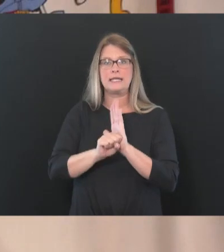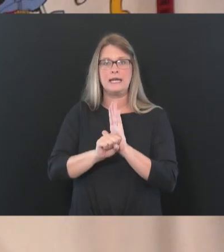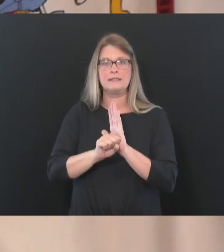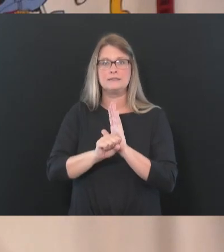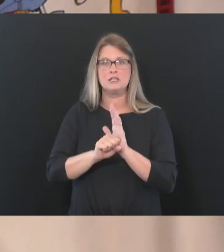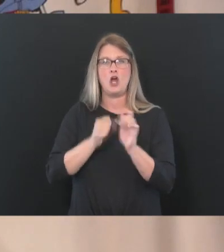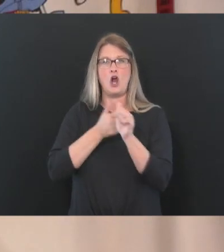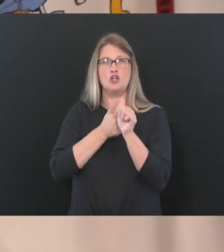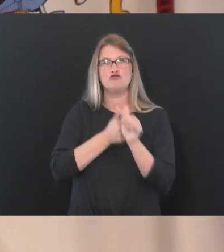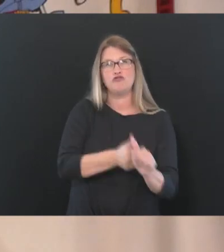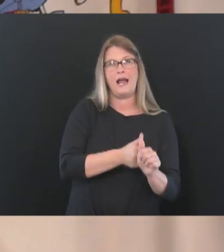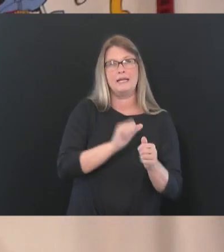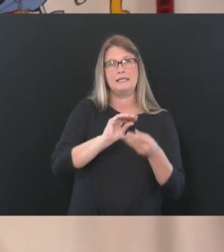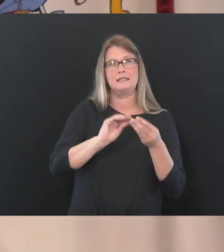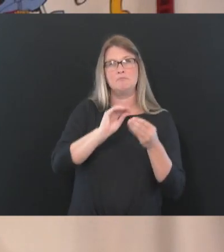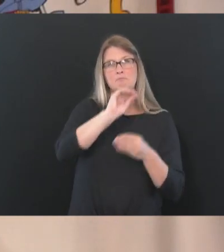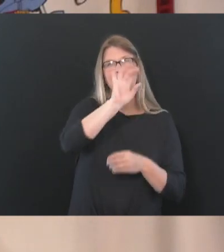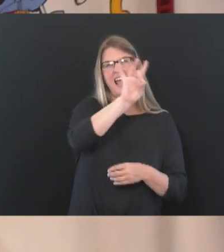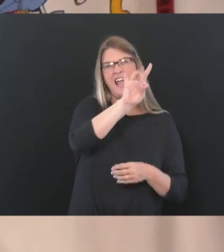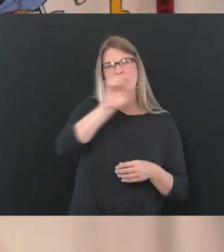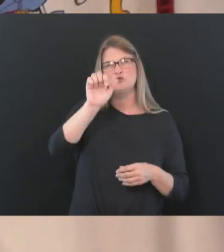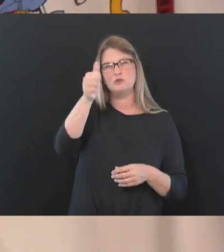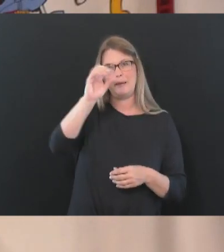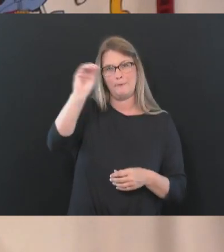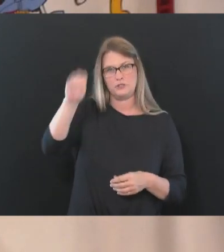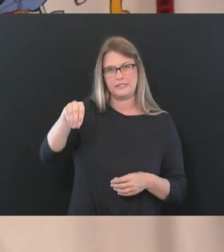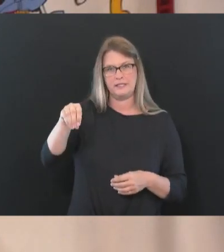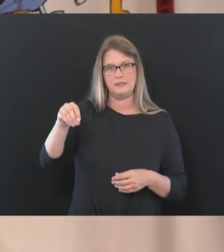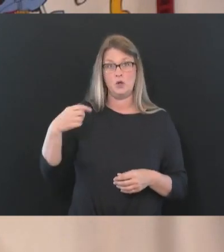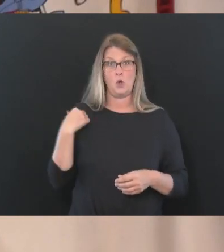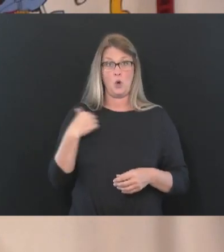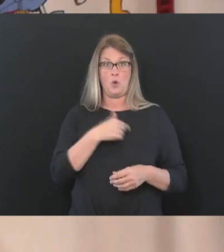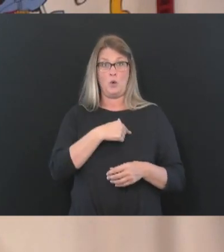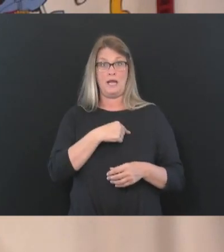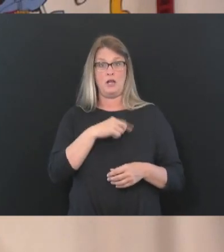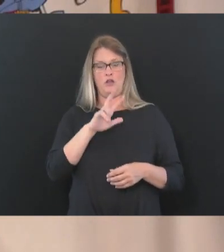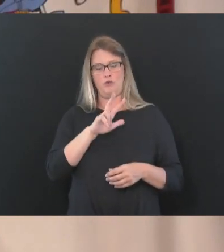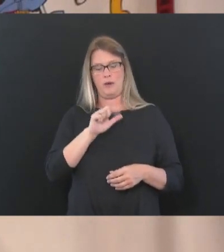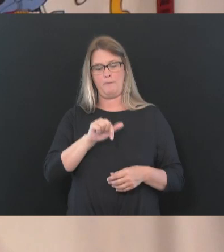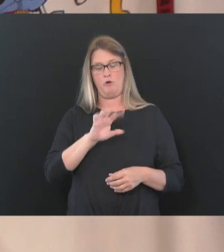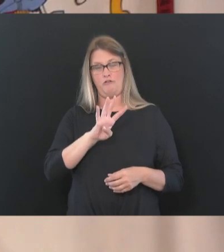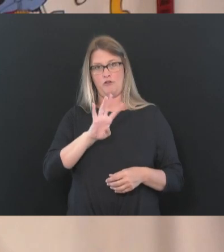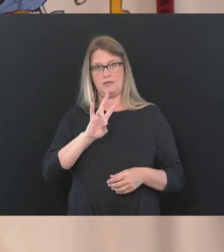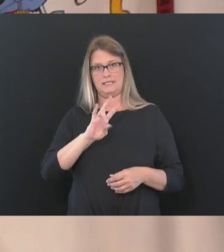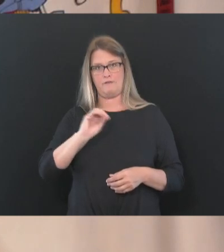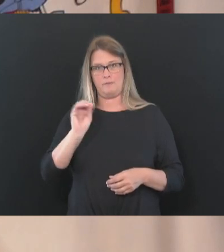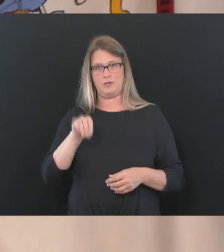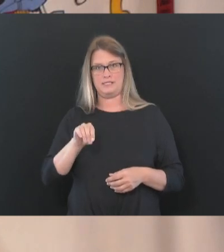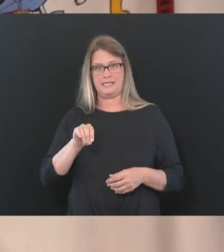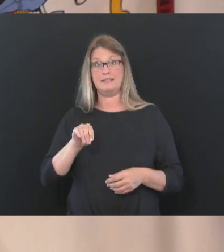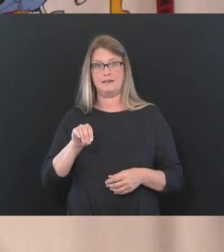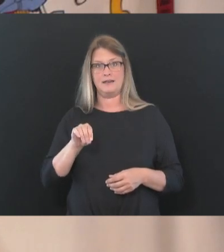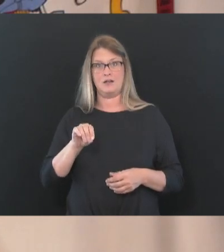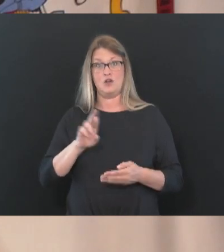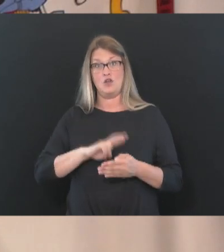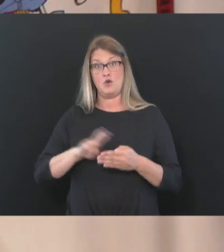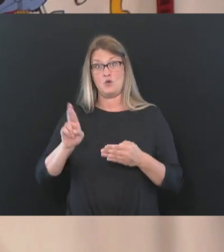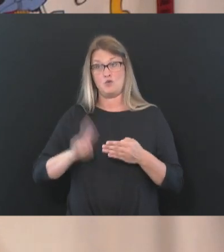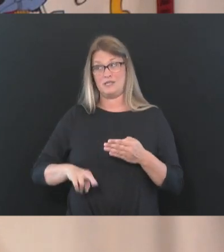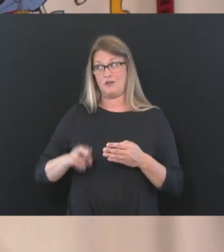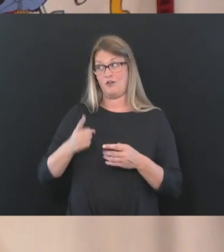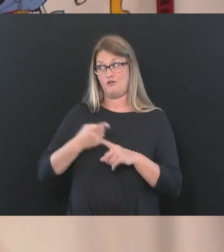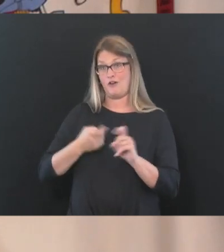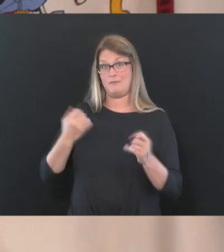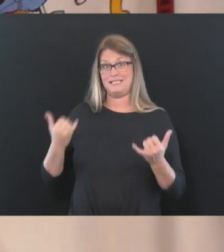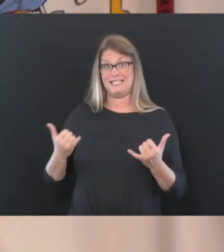to 10%, and we're still tracking now at 3.47, with the results that came in